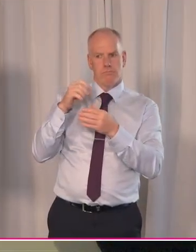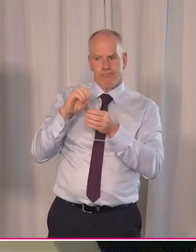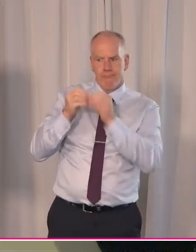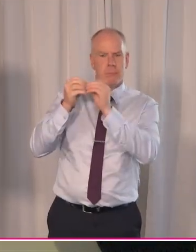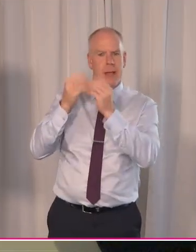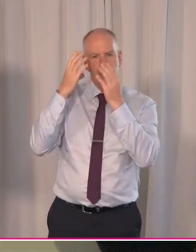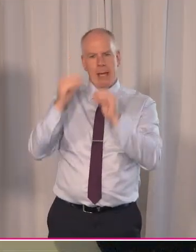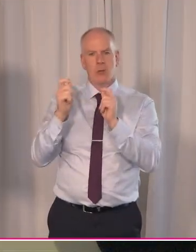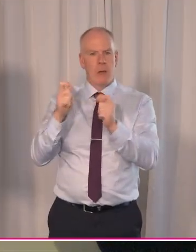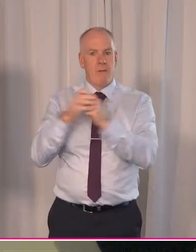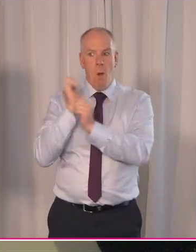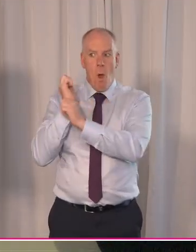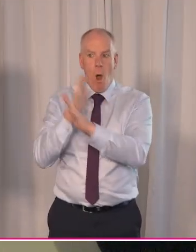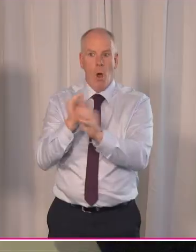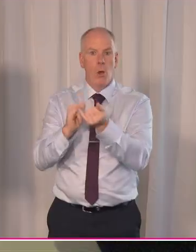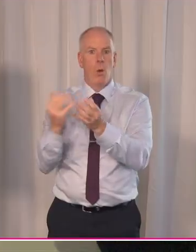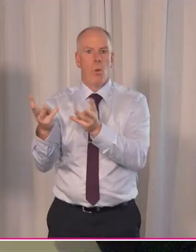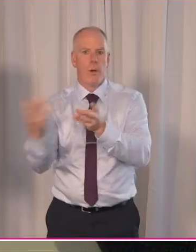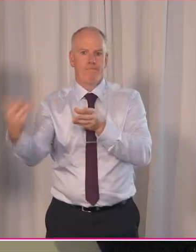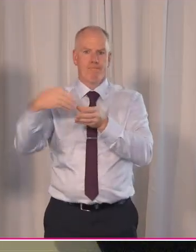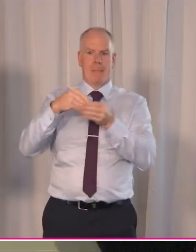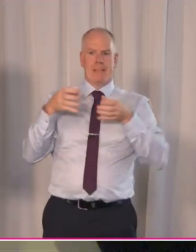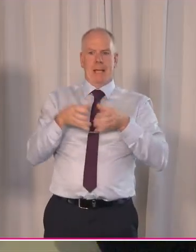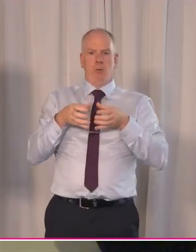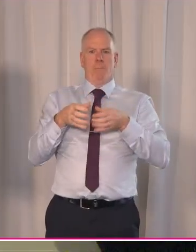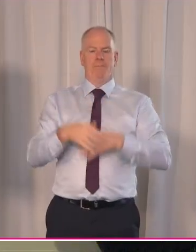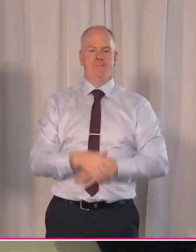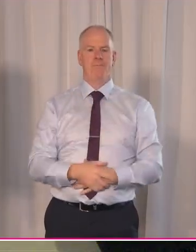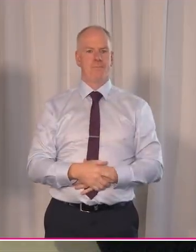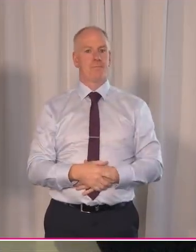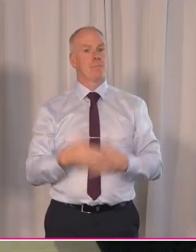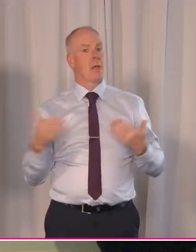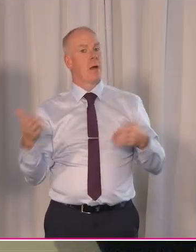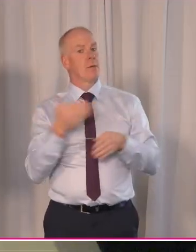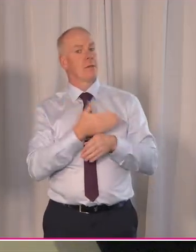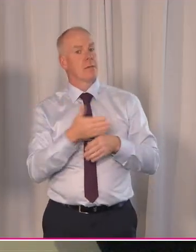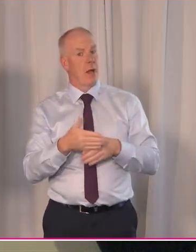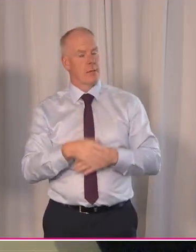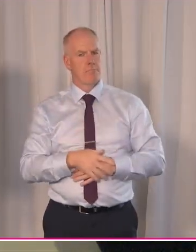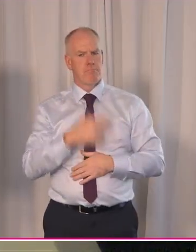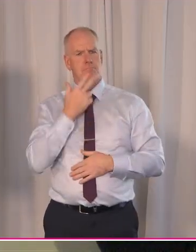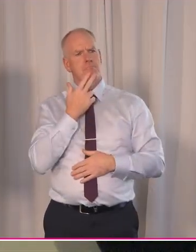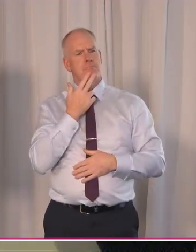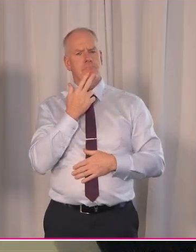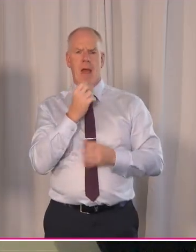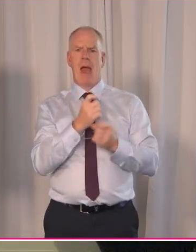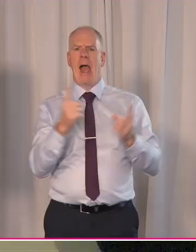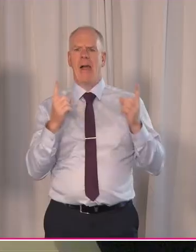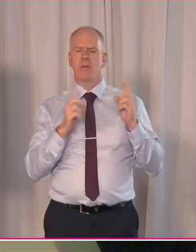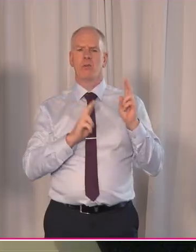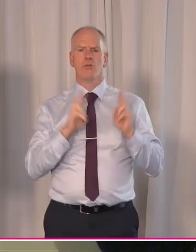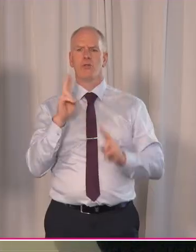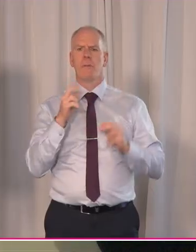are working within this sector. So just to start then thinking about it, everybody should have access to sexual